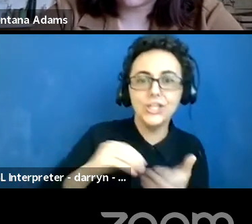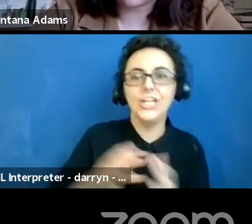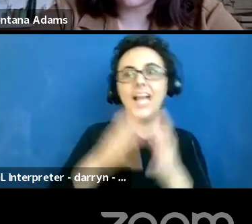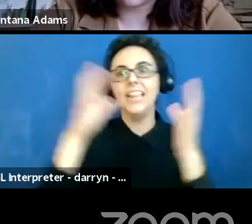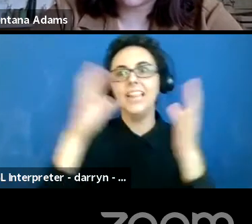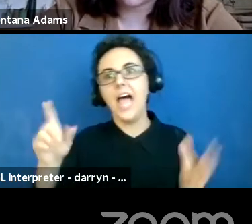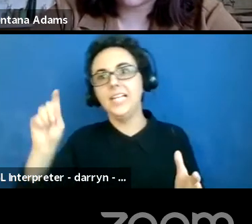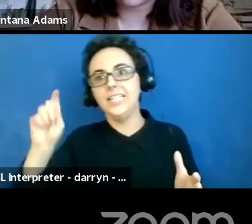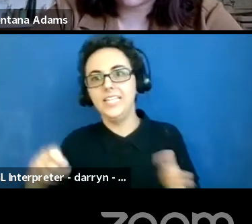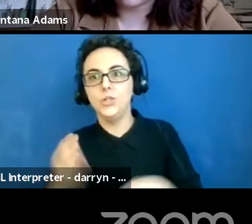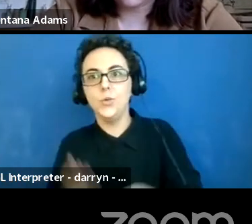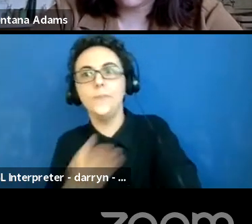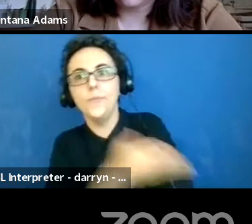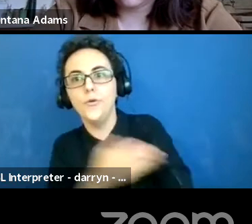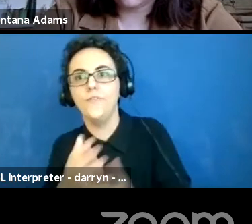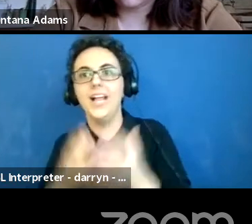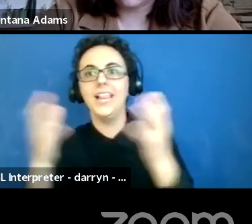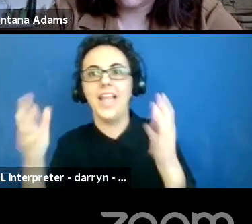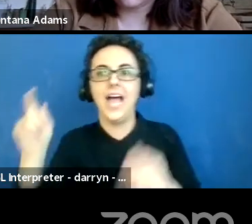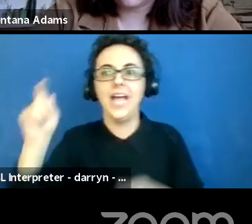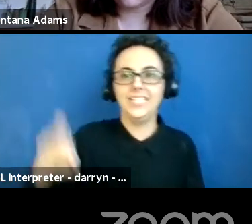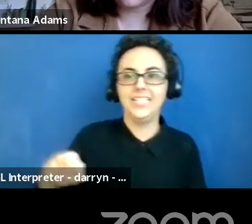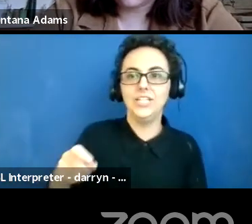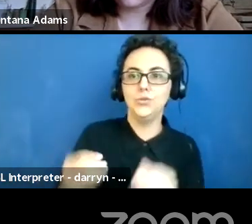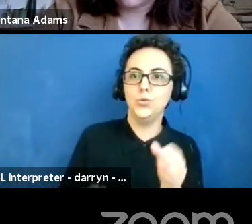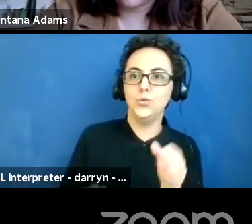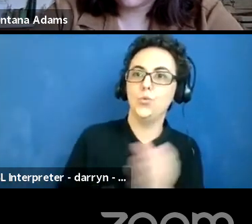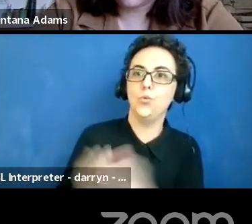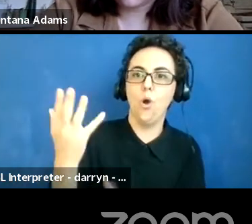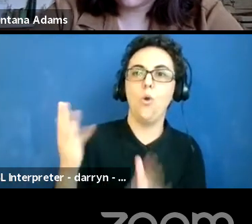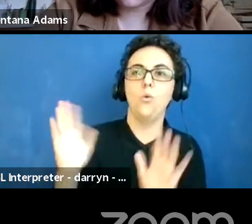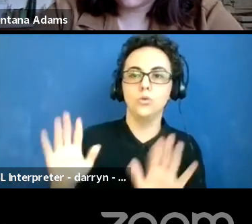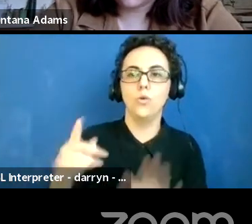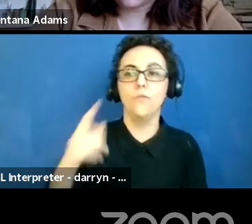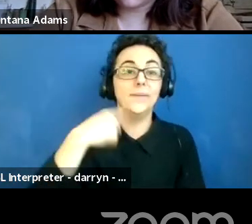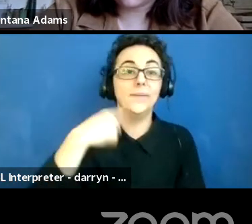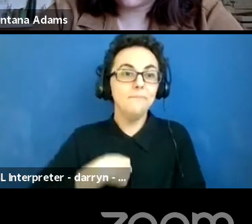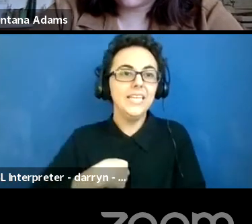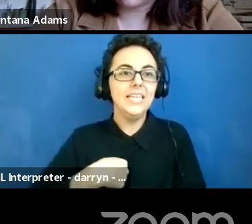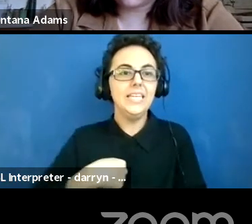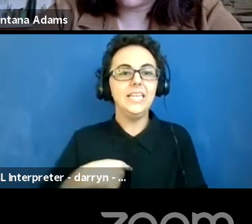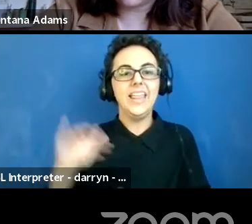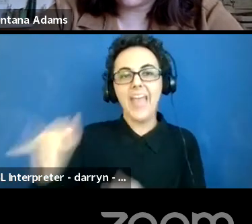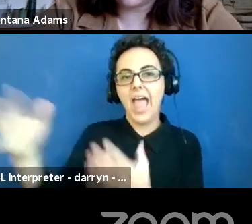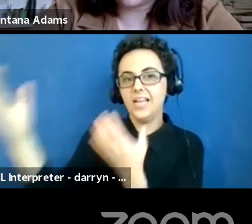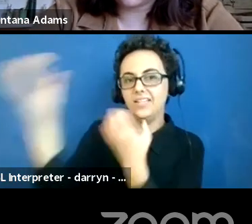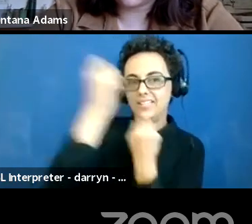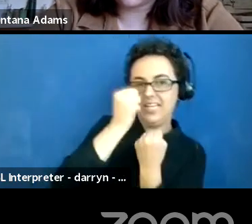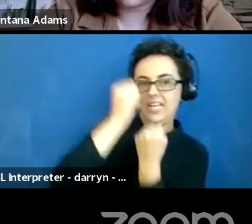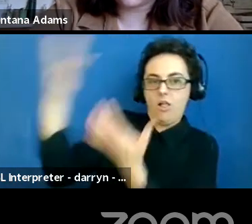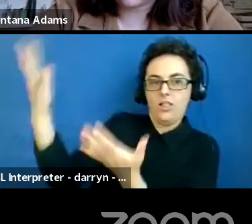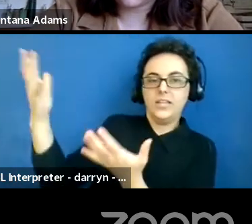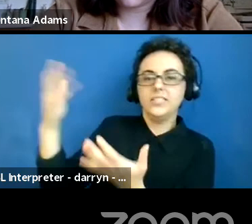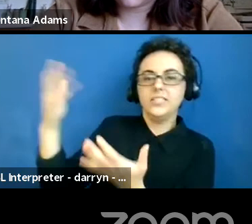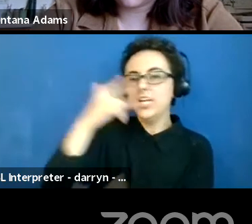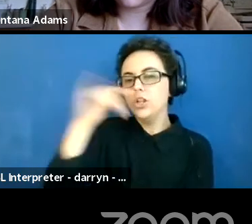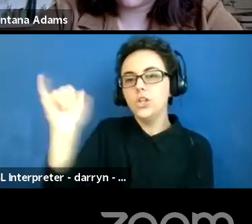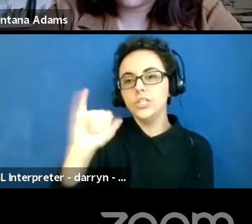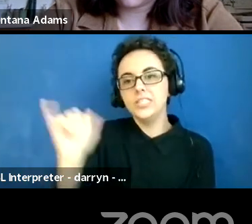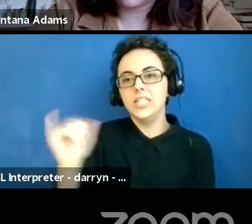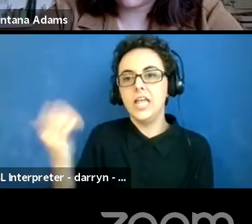organizations. To me, decolonizing looks like Indigenous people being able to